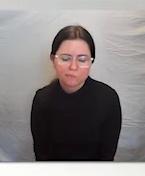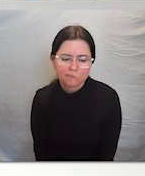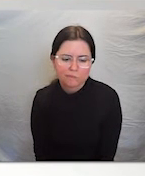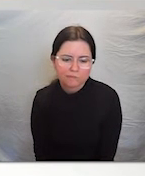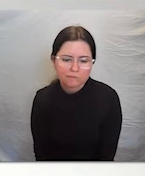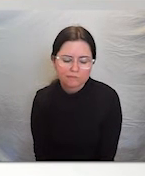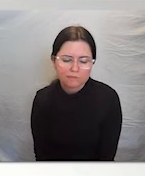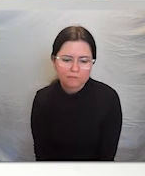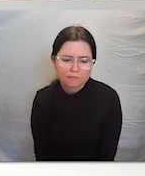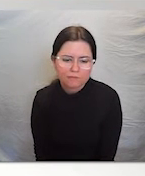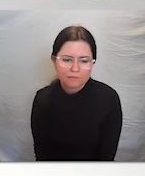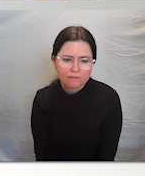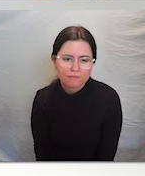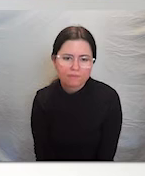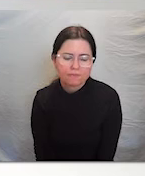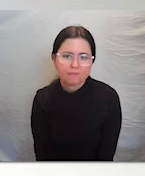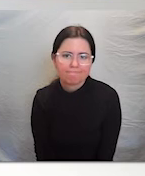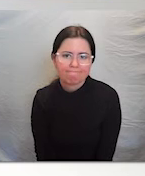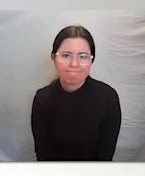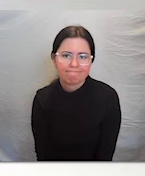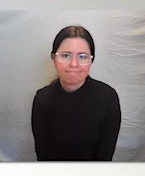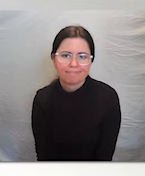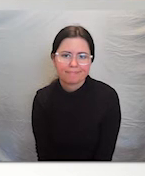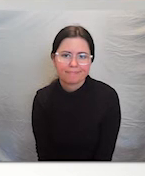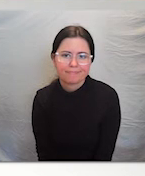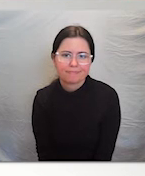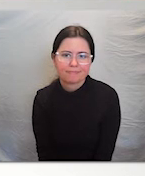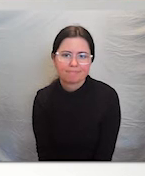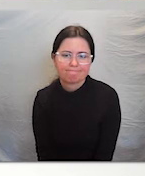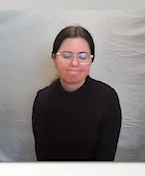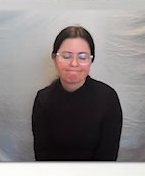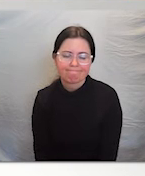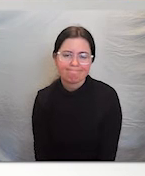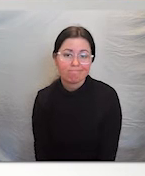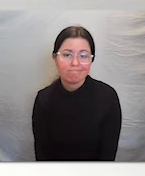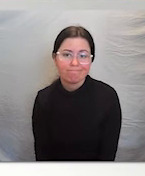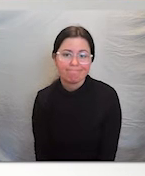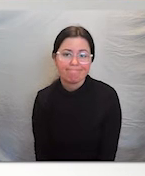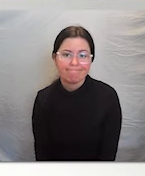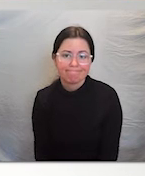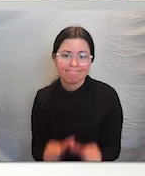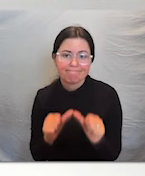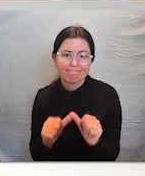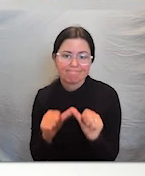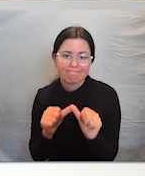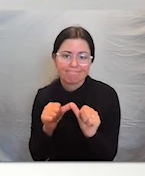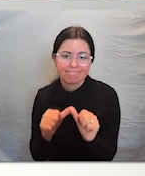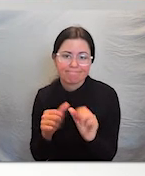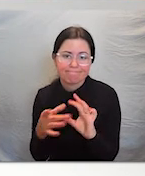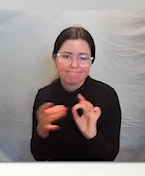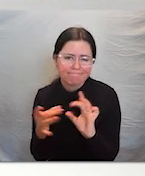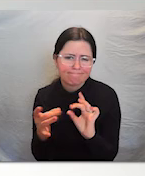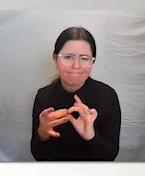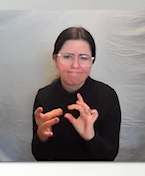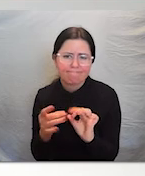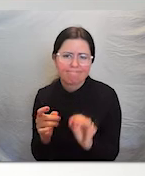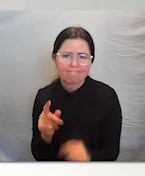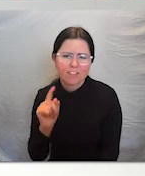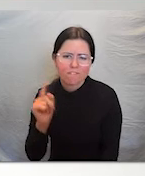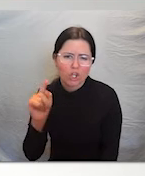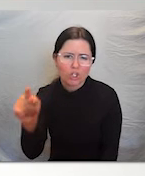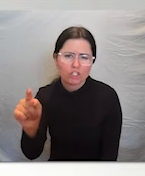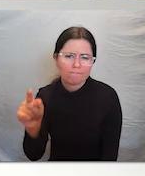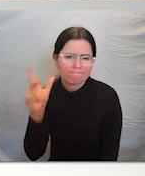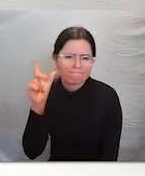you know, for example, because there's certain talents that go with that. But by going through this disability